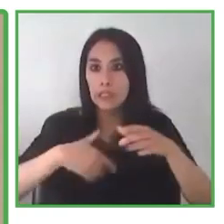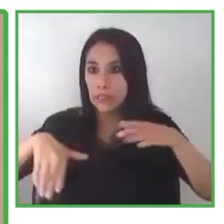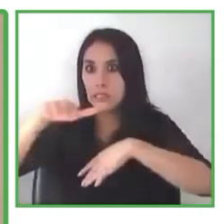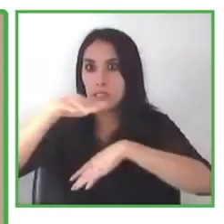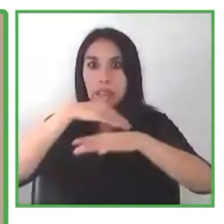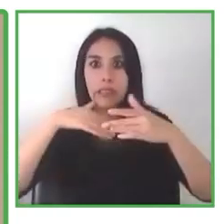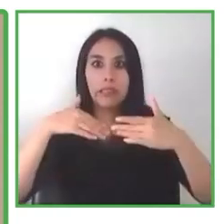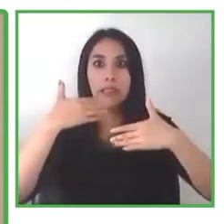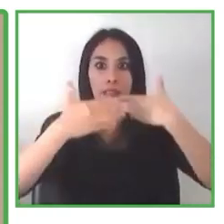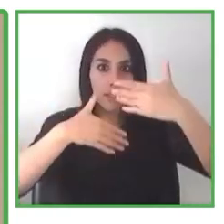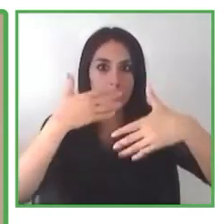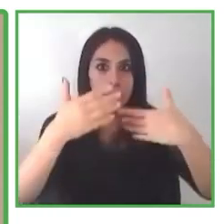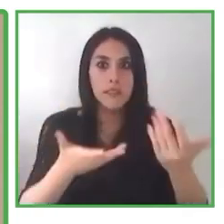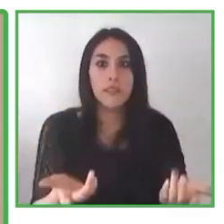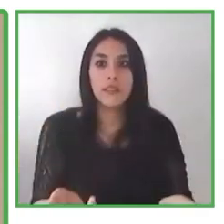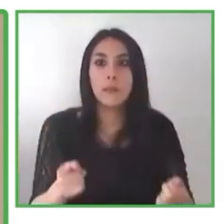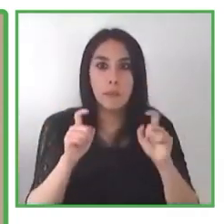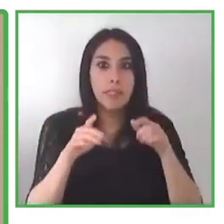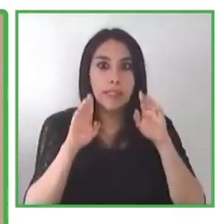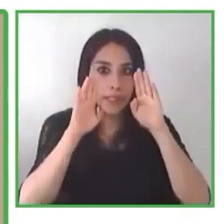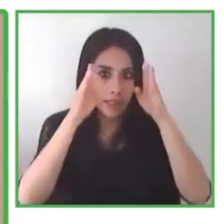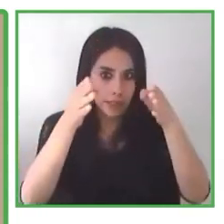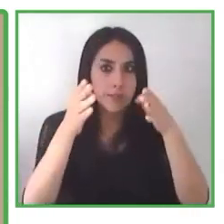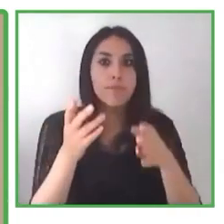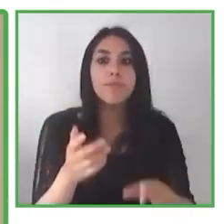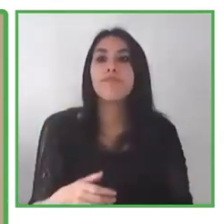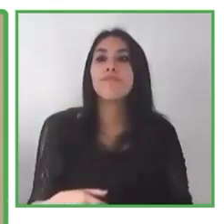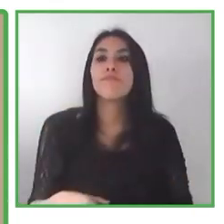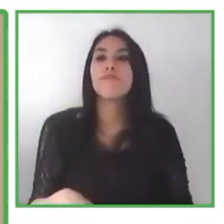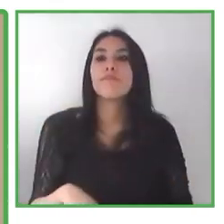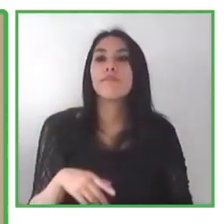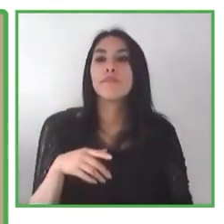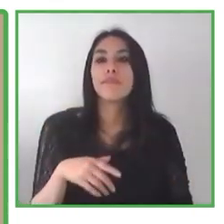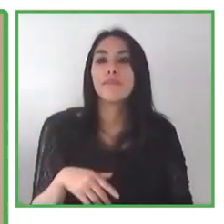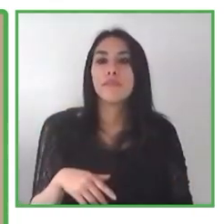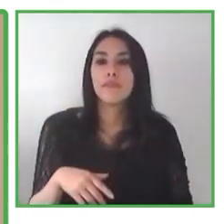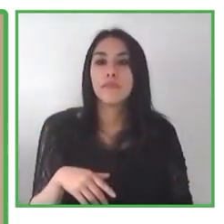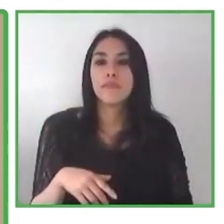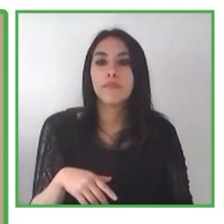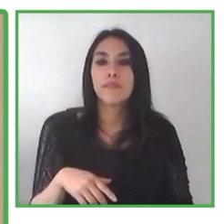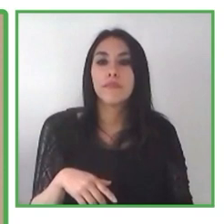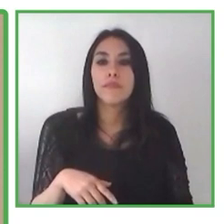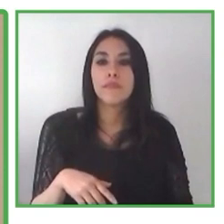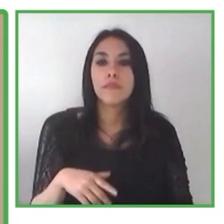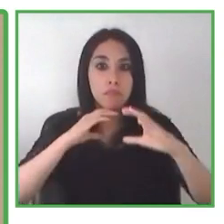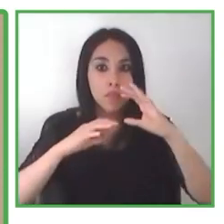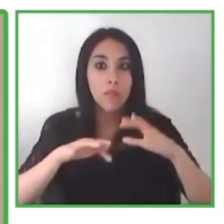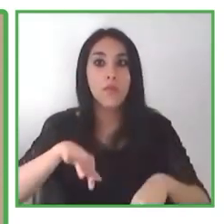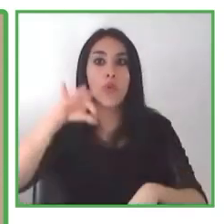for those who are working with people with disabilities, and our focus is in the